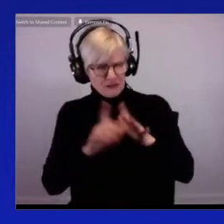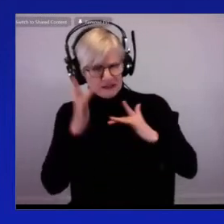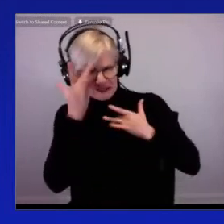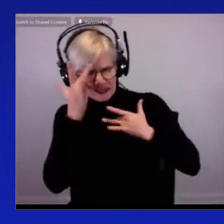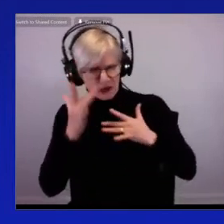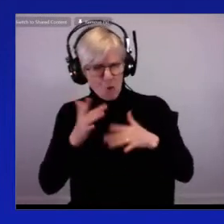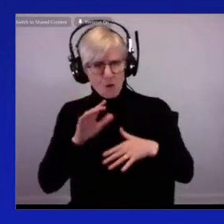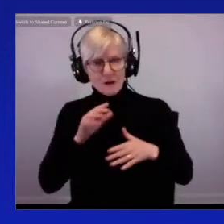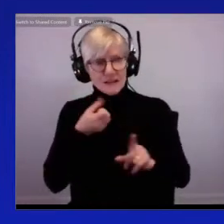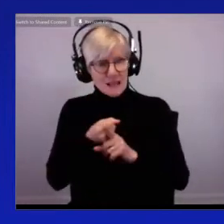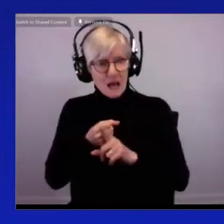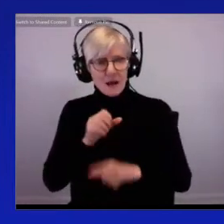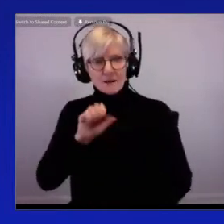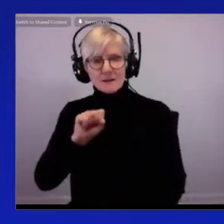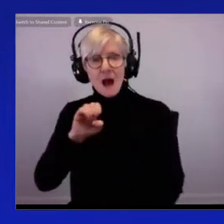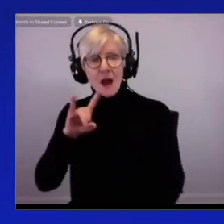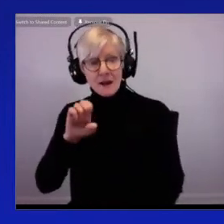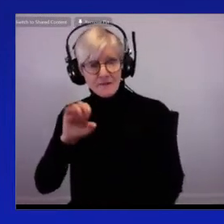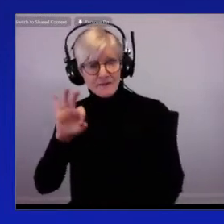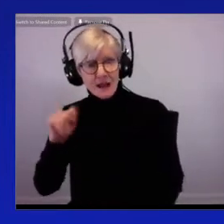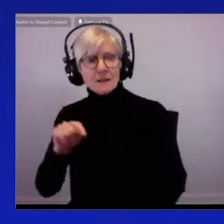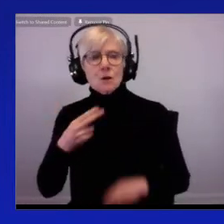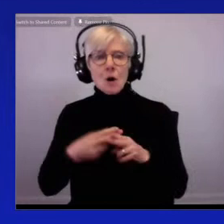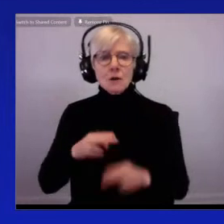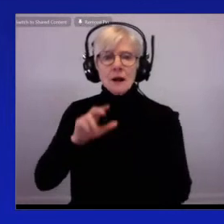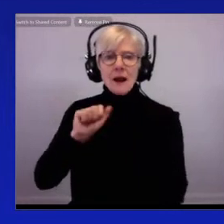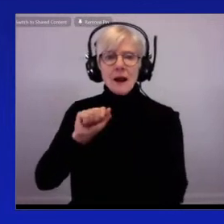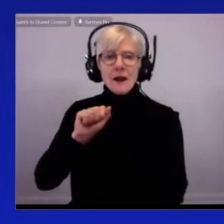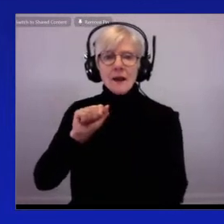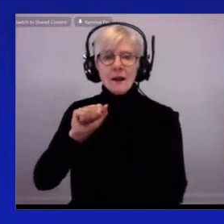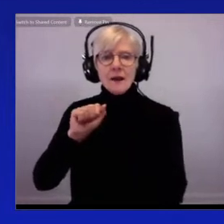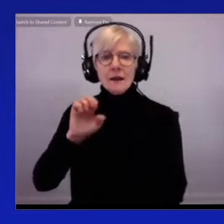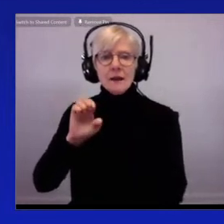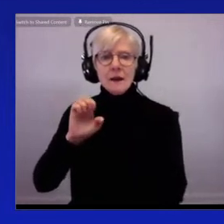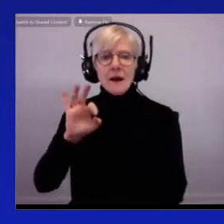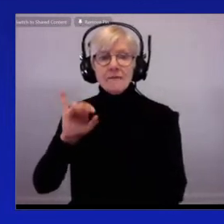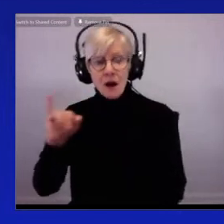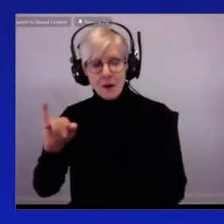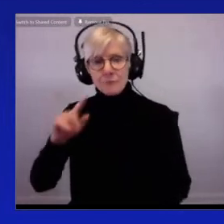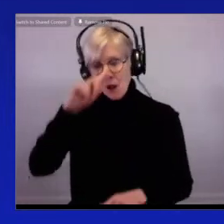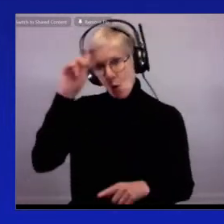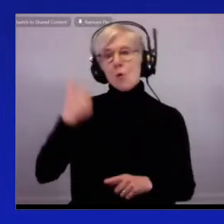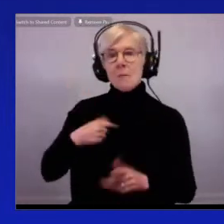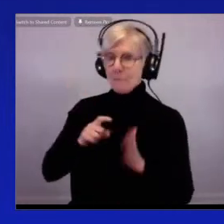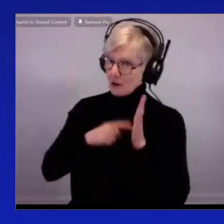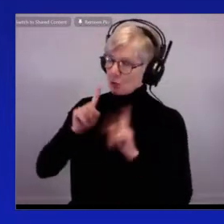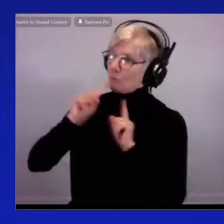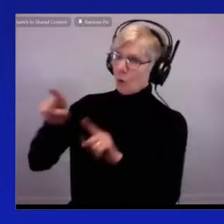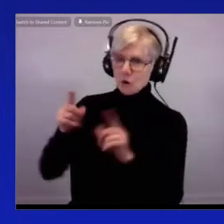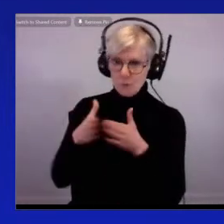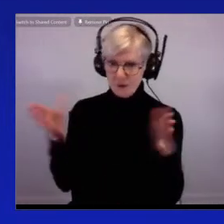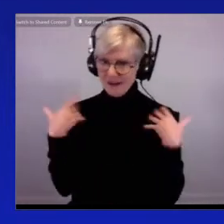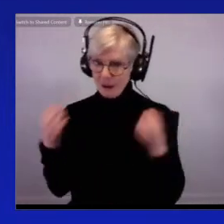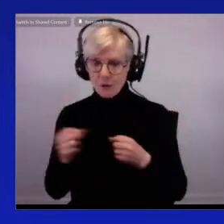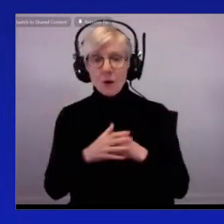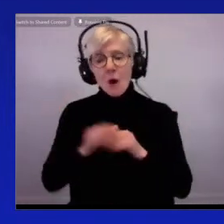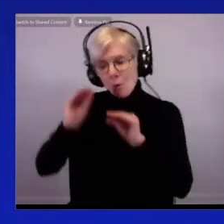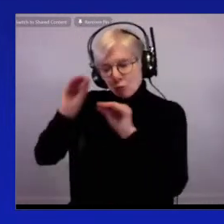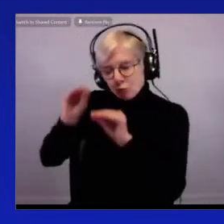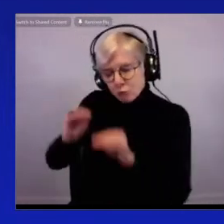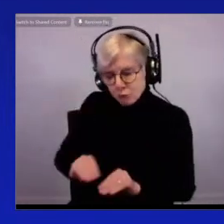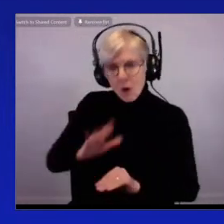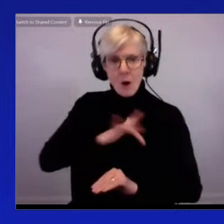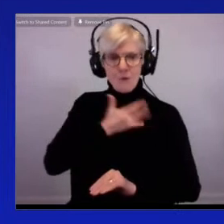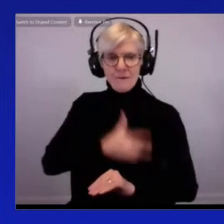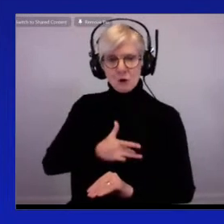are reported to local public health, so Ottawa Public Health, and we investigate all the reports. We enter the information into a provincial